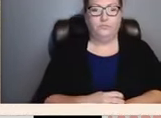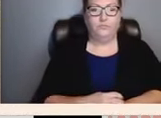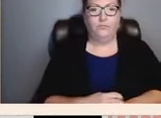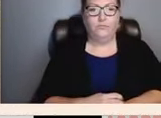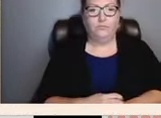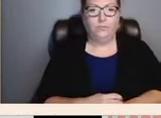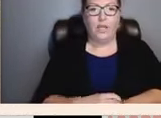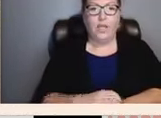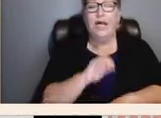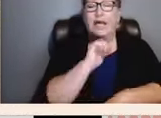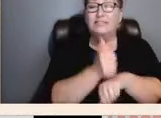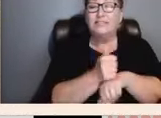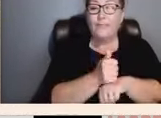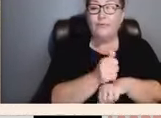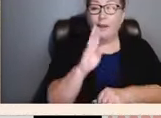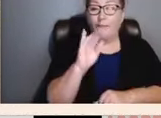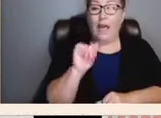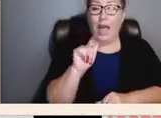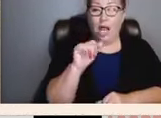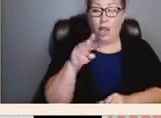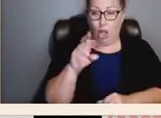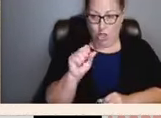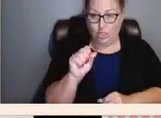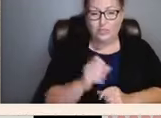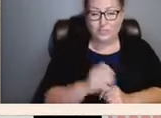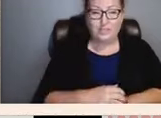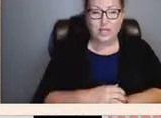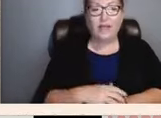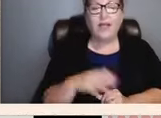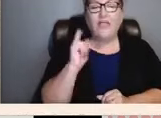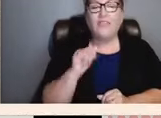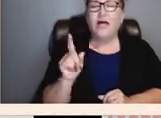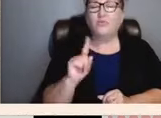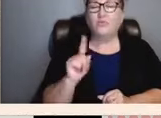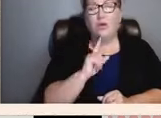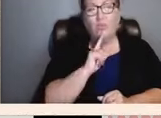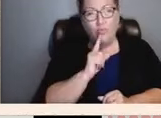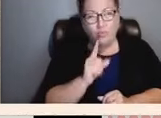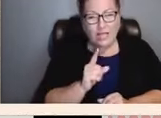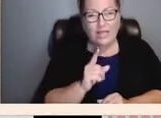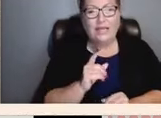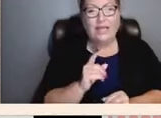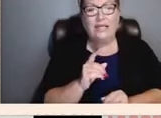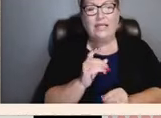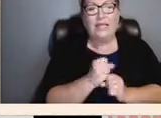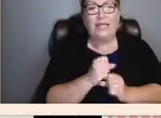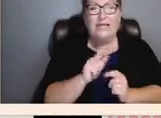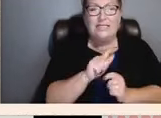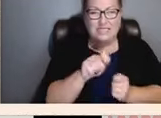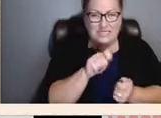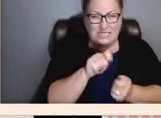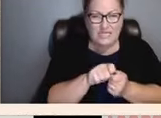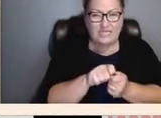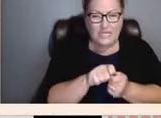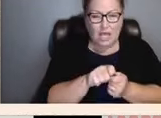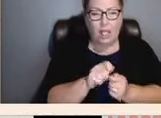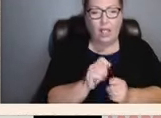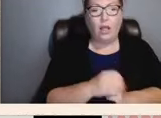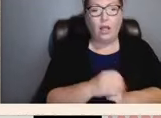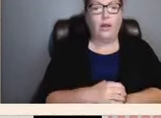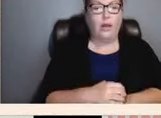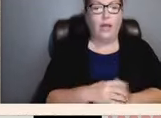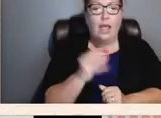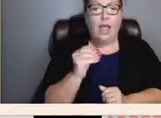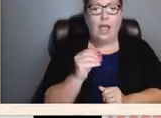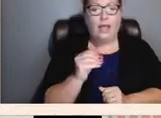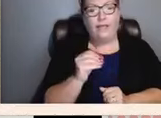So establishing bylaws. This is where you really get into detail and the